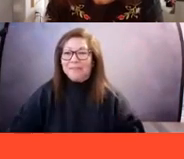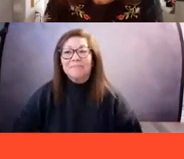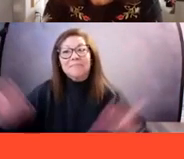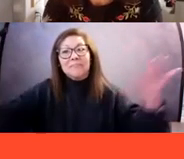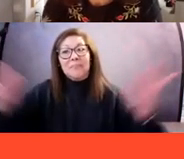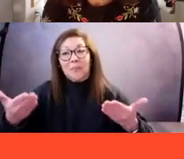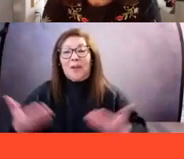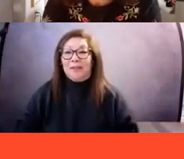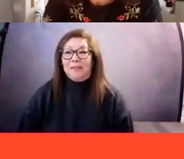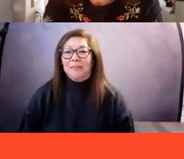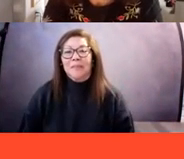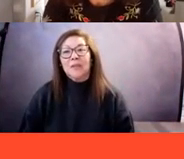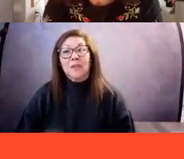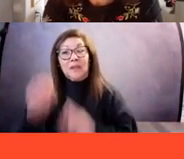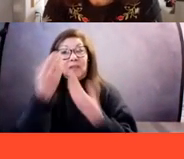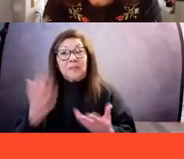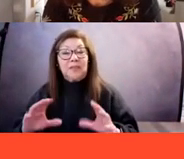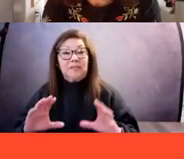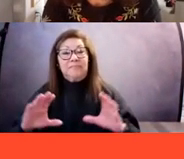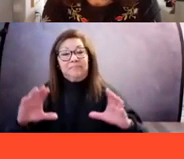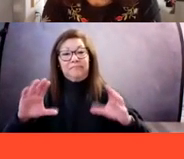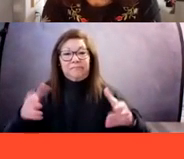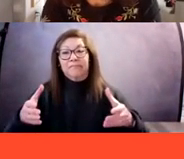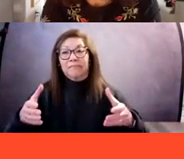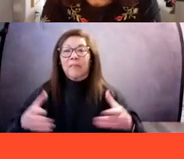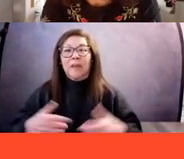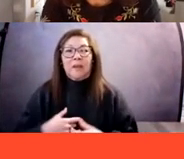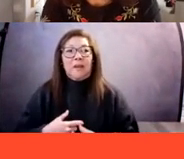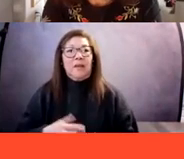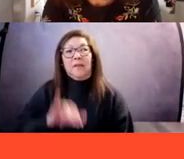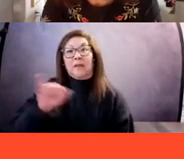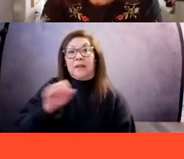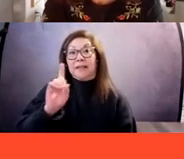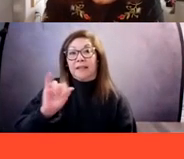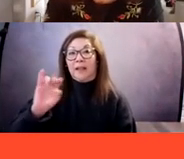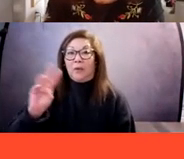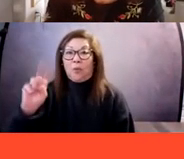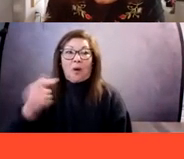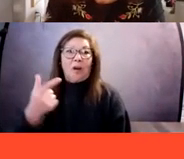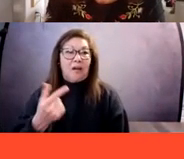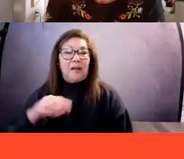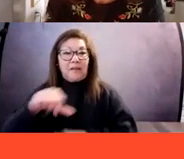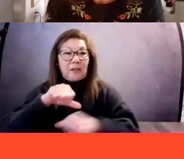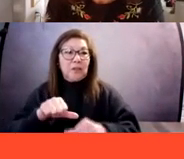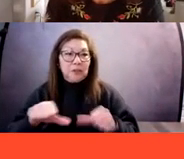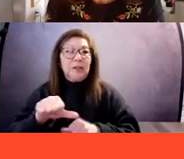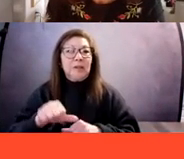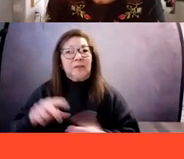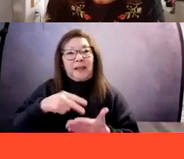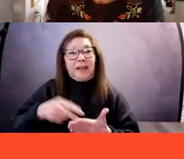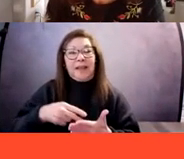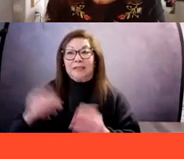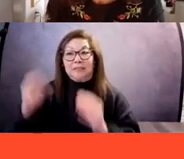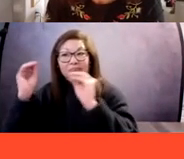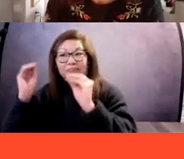Welcome to the information session for the Jadin Wong Fellowship in Dance and Choreography. So thank you